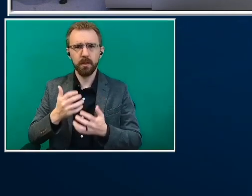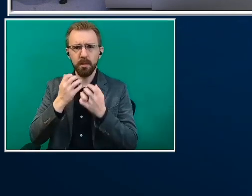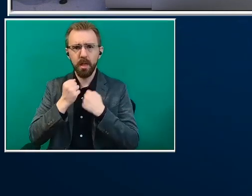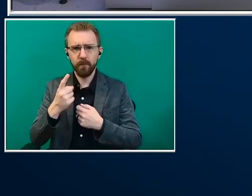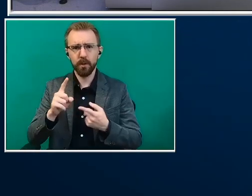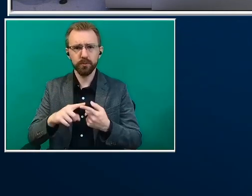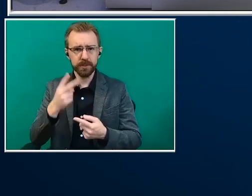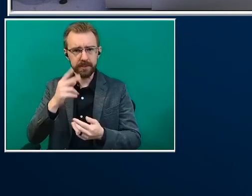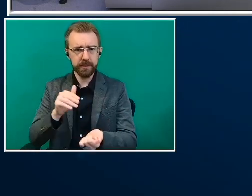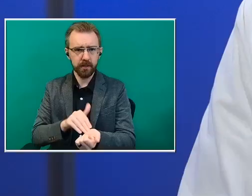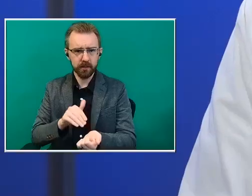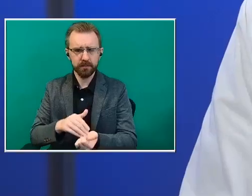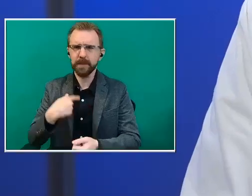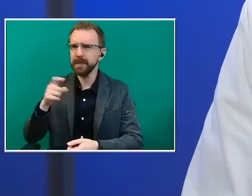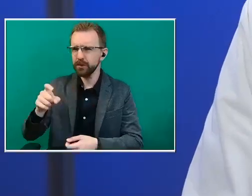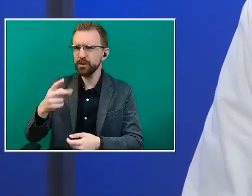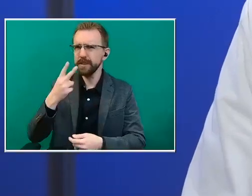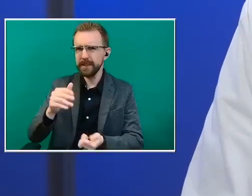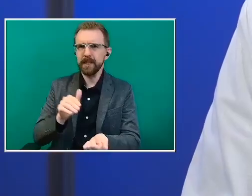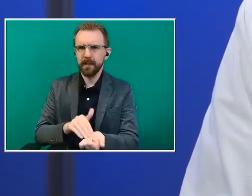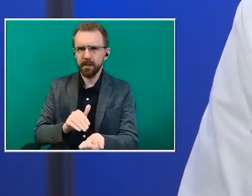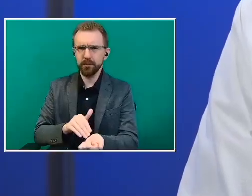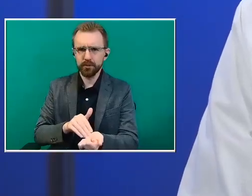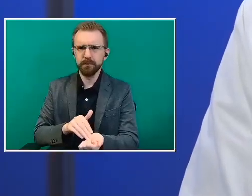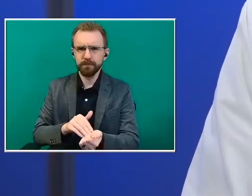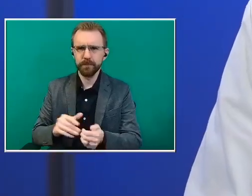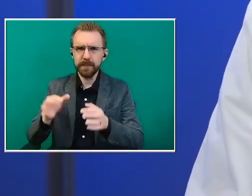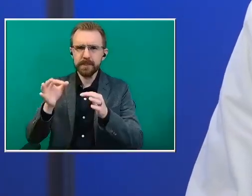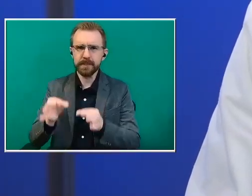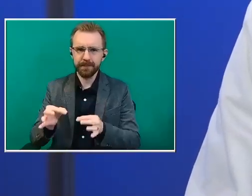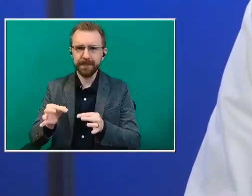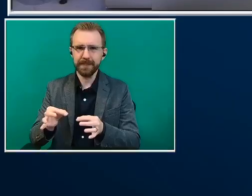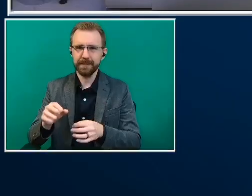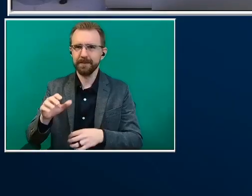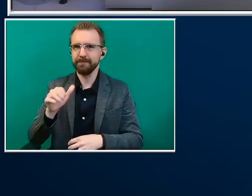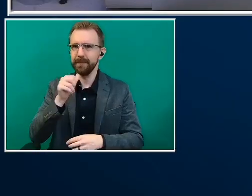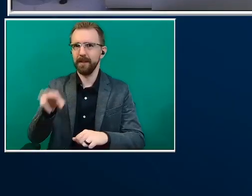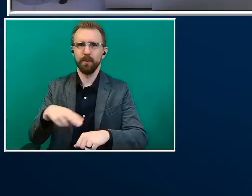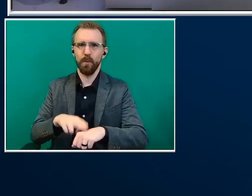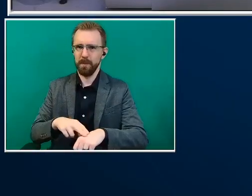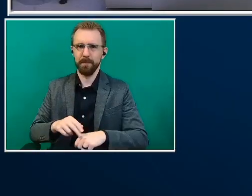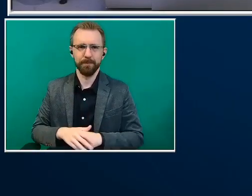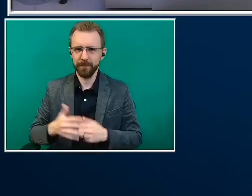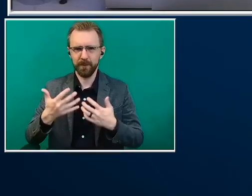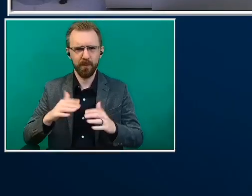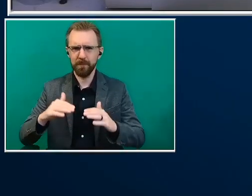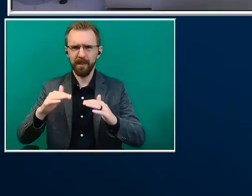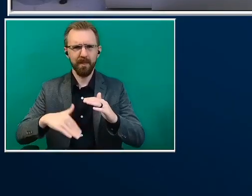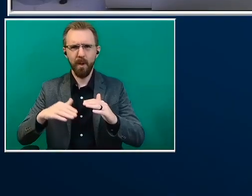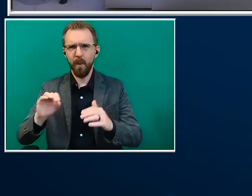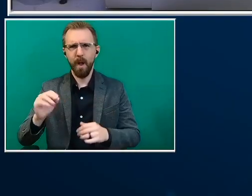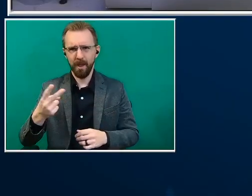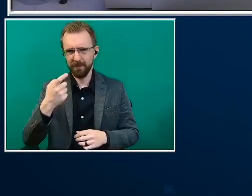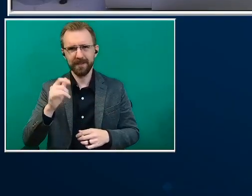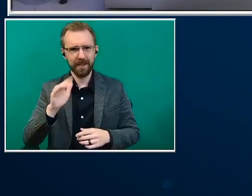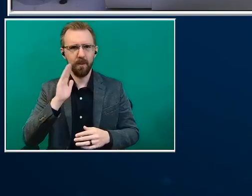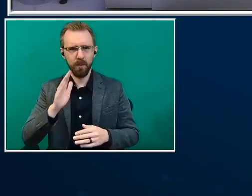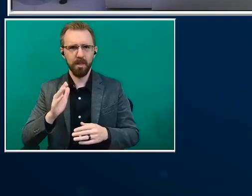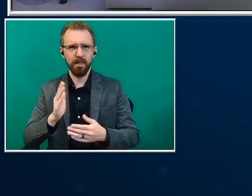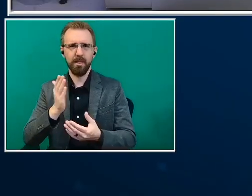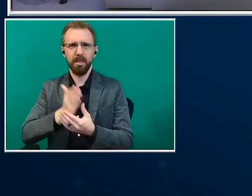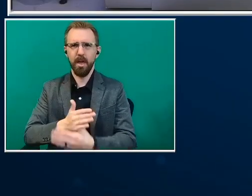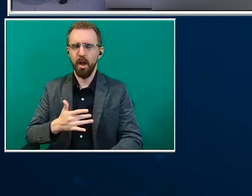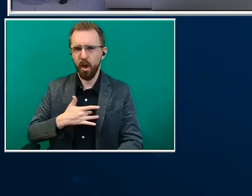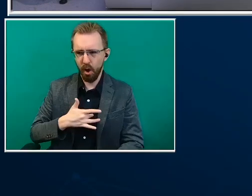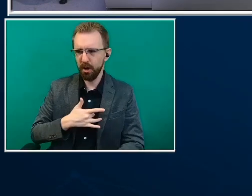they should see a doctor. That is definitely in the abnormal range. Yeah, you don't want to be low oxygen because that's going to hamper your heart and bring back those